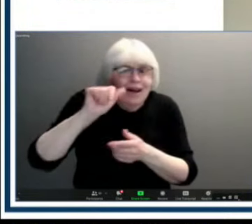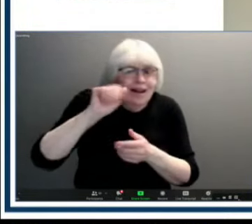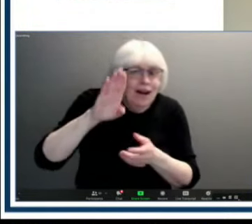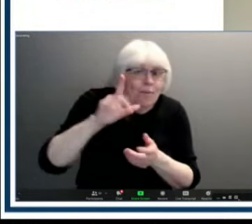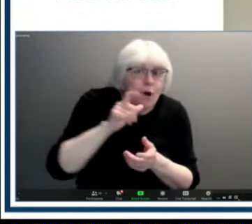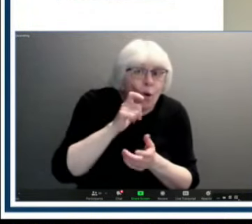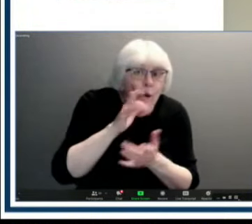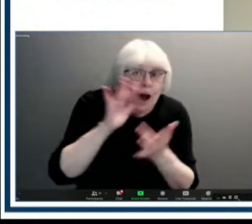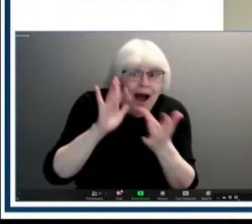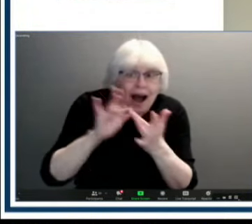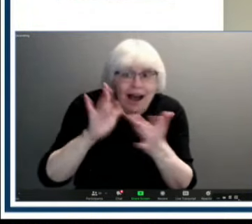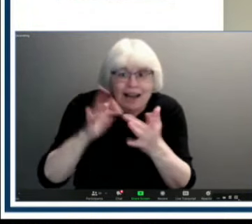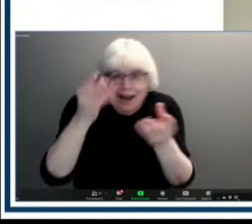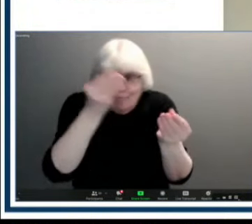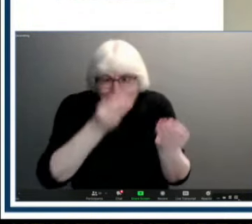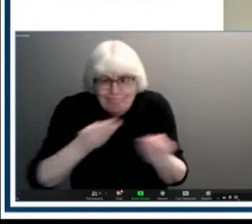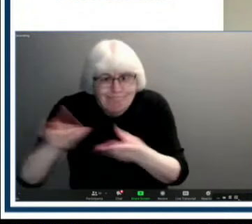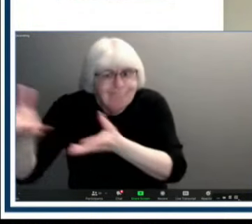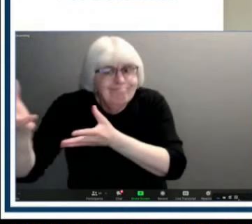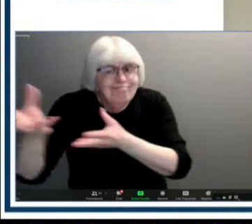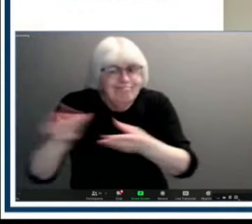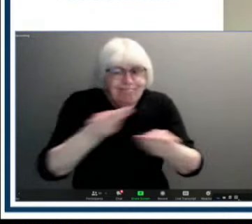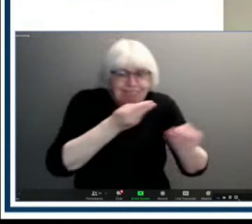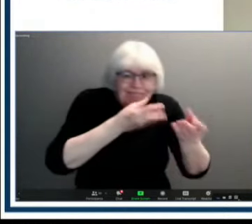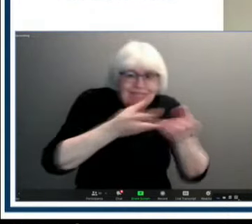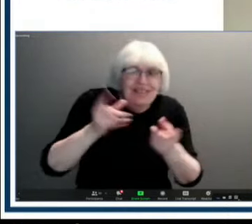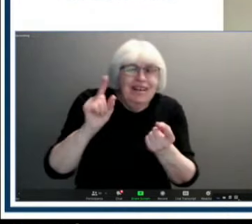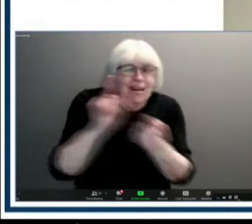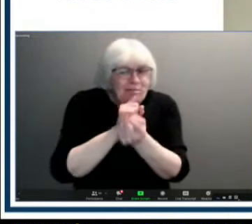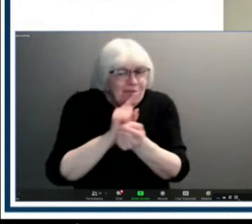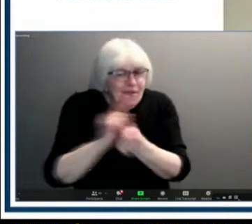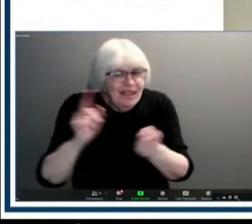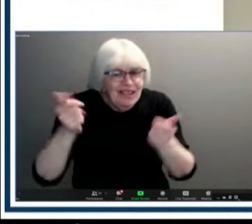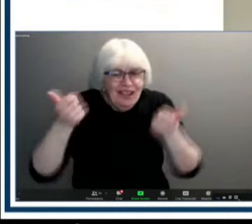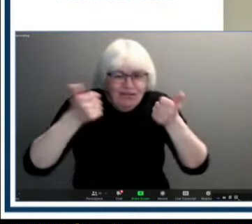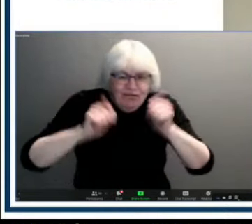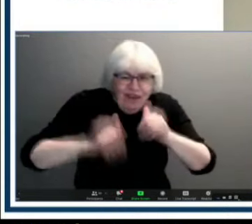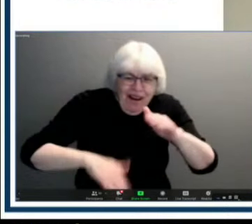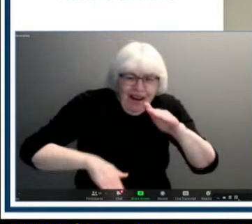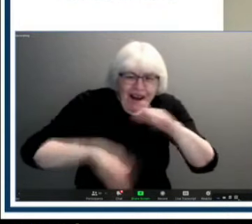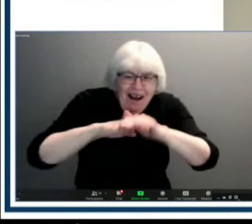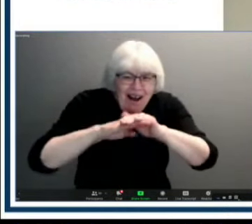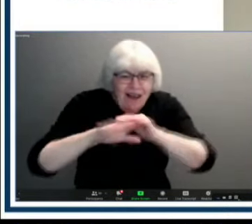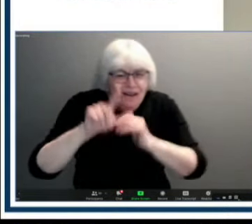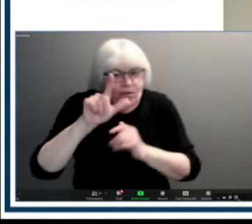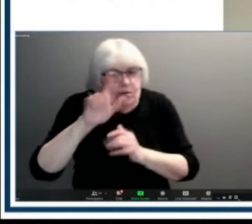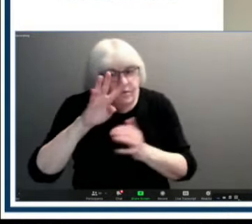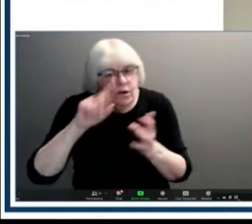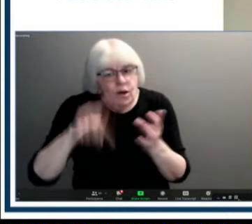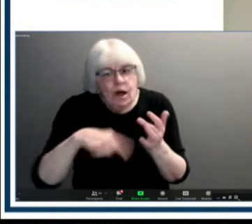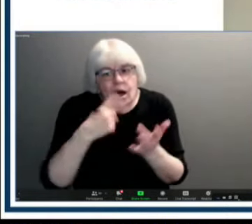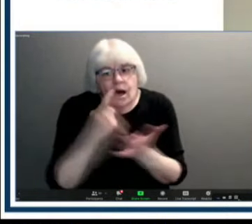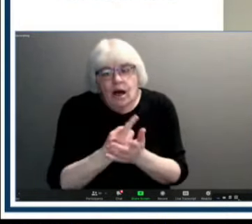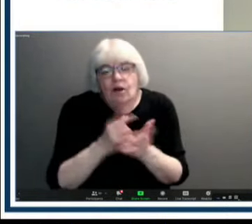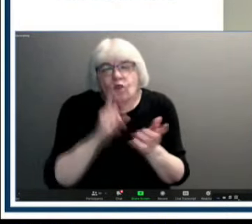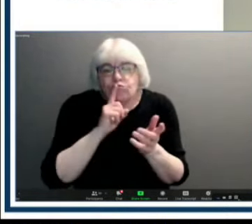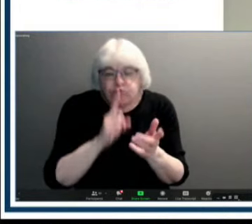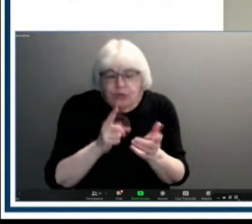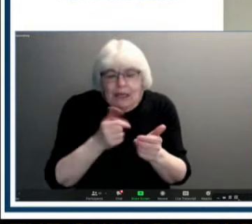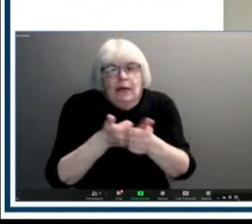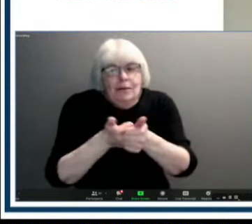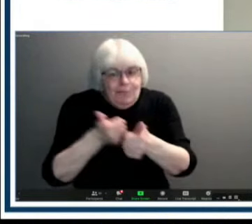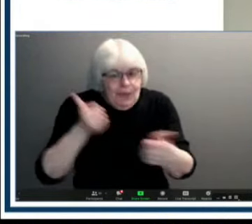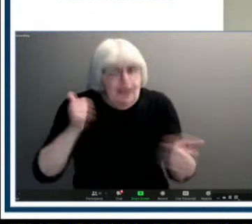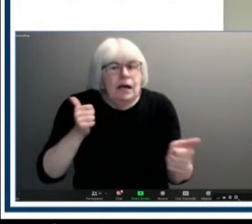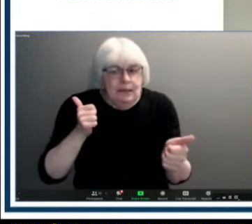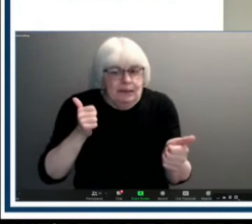be the only contact now within 24 hours. We're not there. We've had some backlog, especially over the weekend, but that is our objective, and we're rapidly